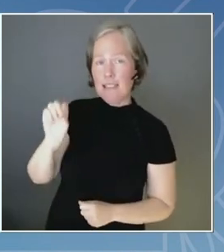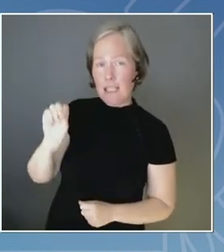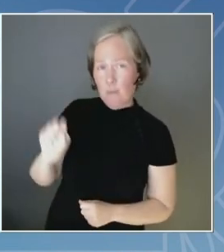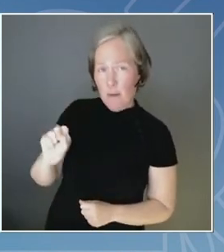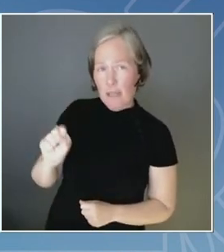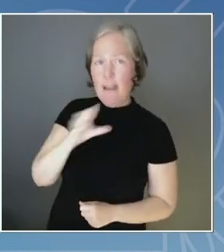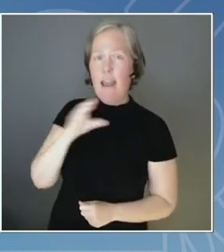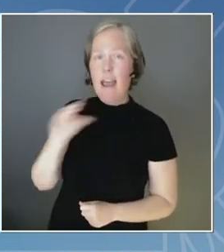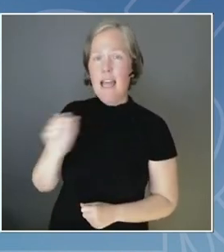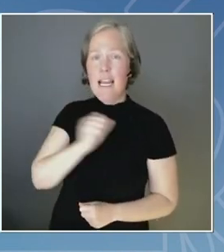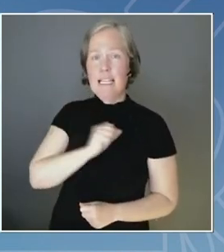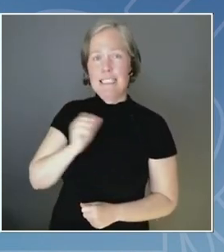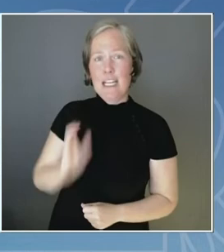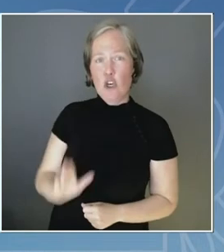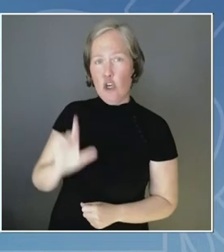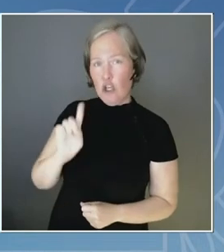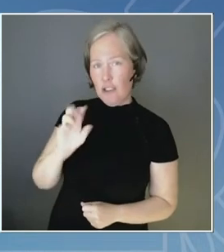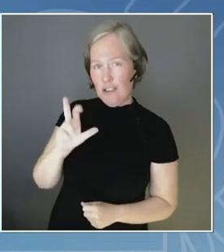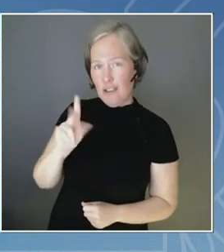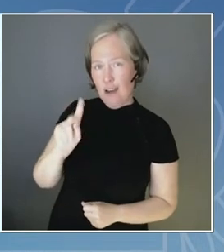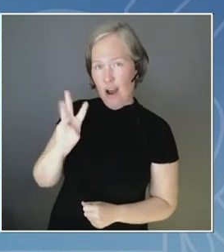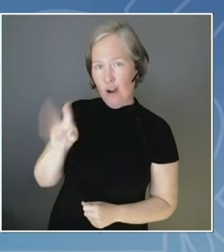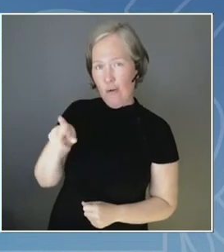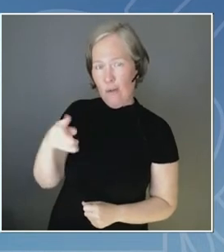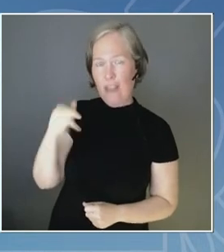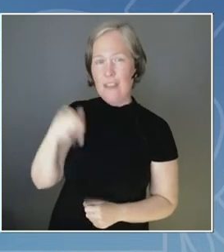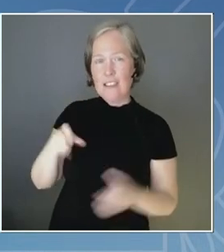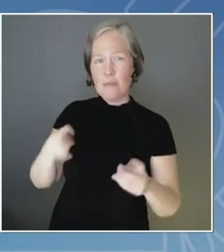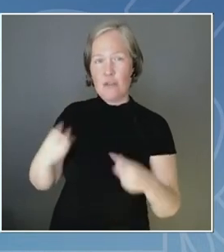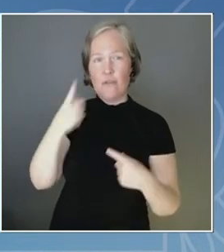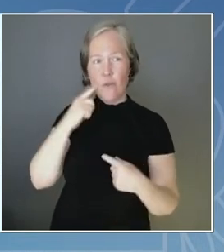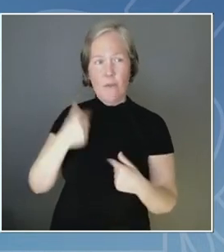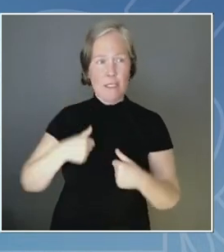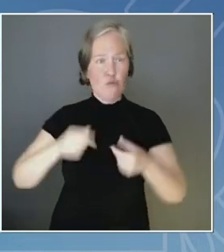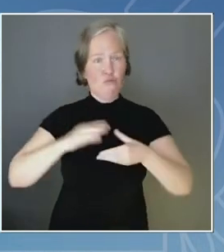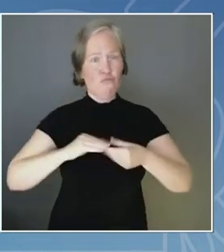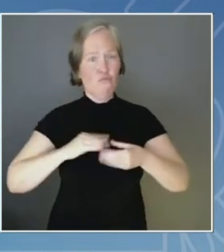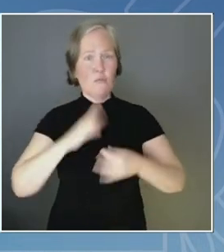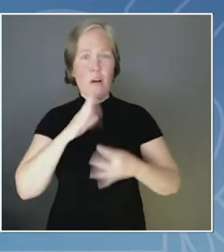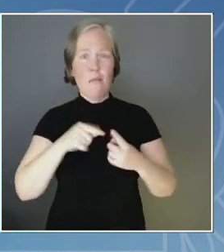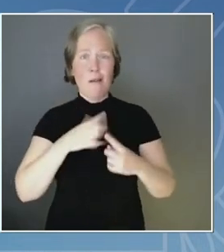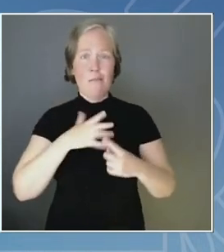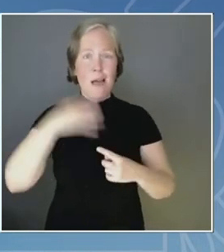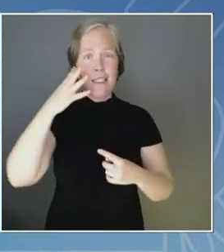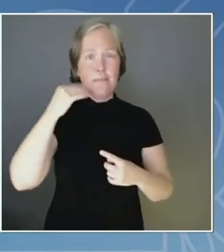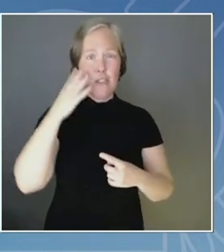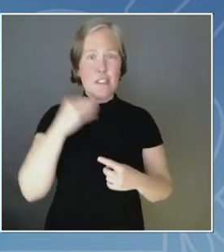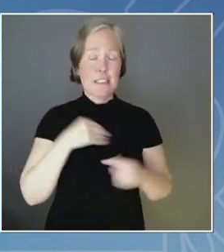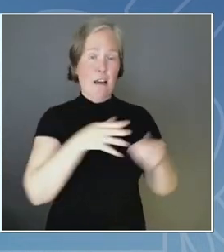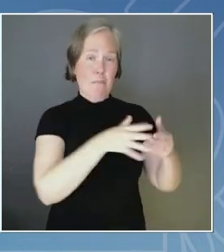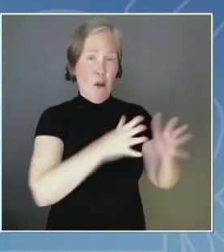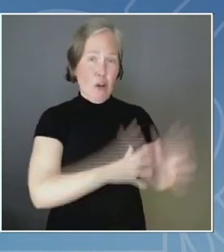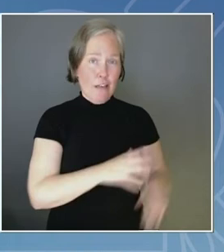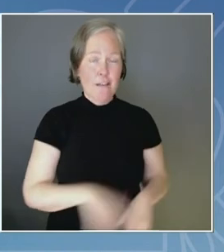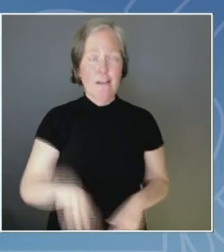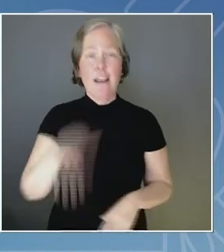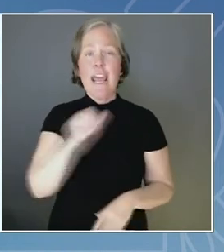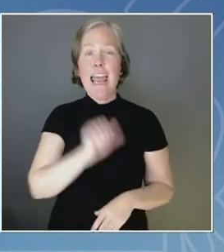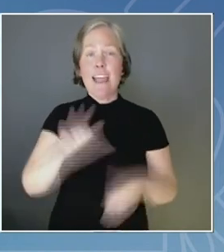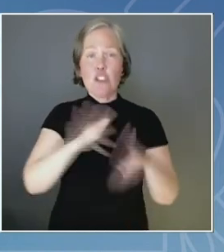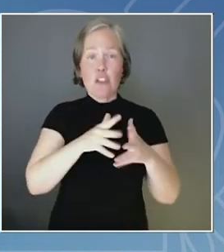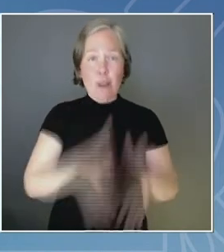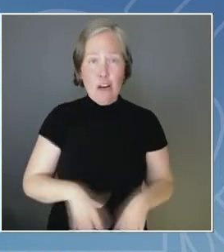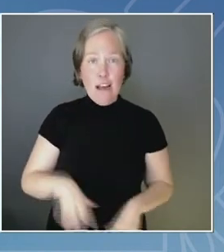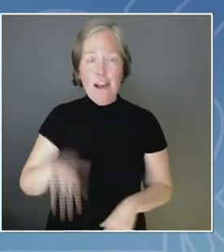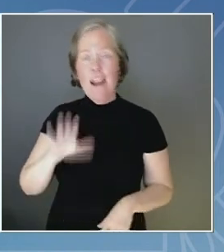Duckworth for this opportunity to share my experiences as an American, as an Asian American, and as a Cambodian American. This